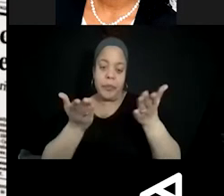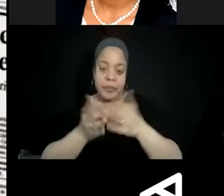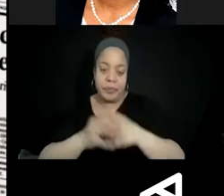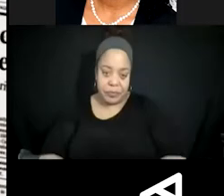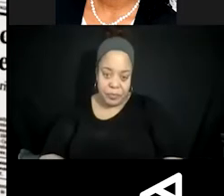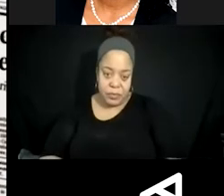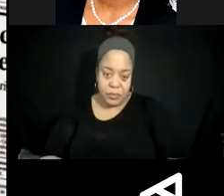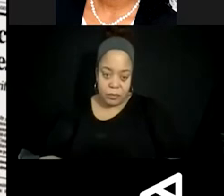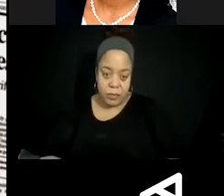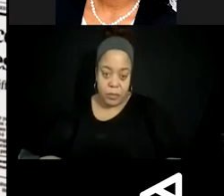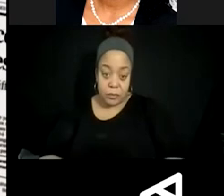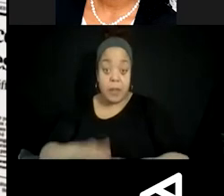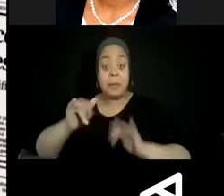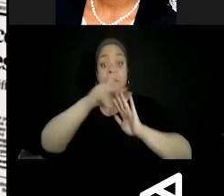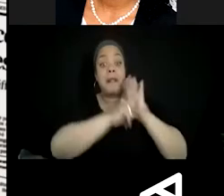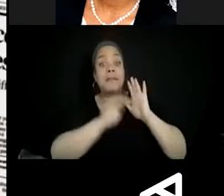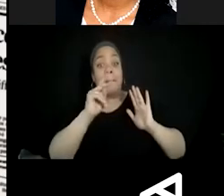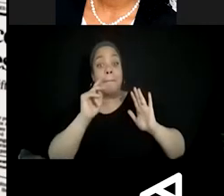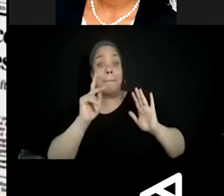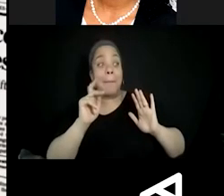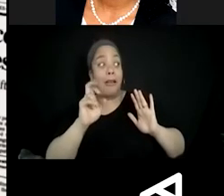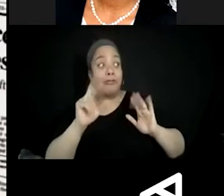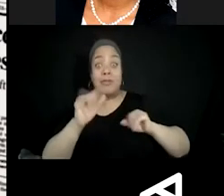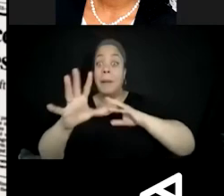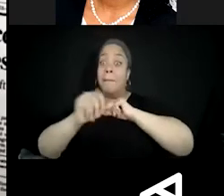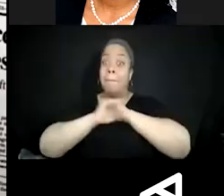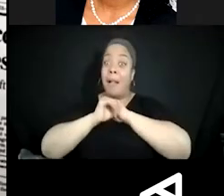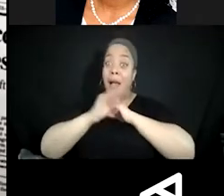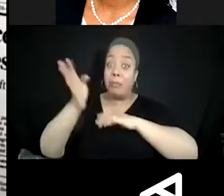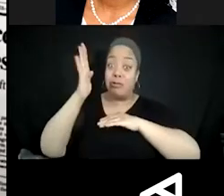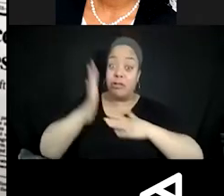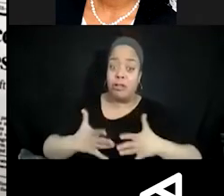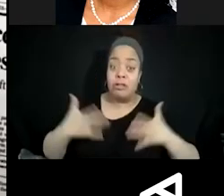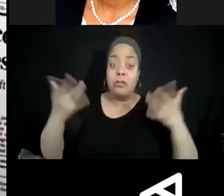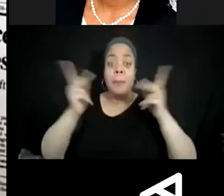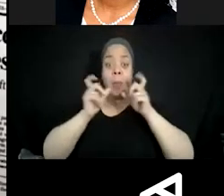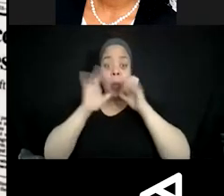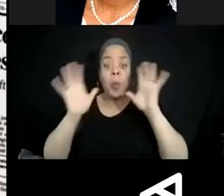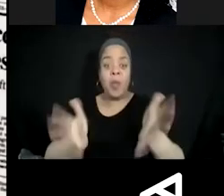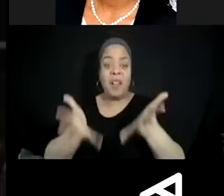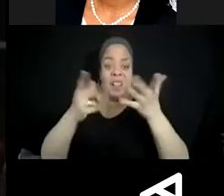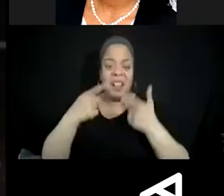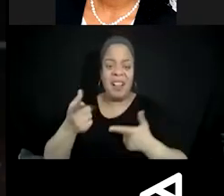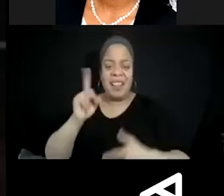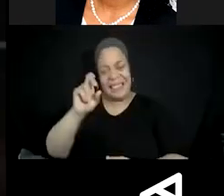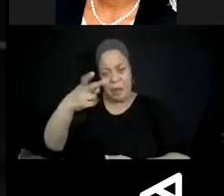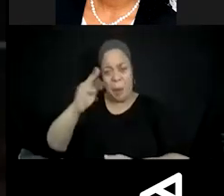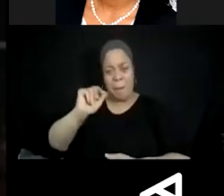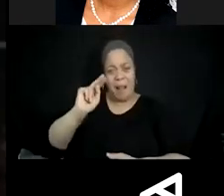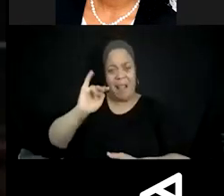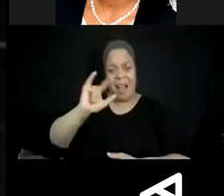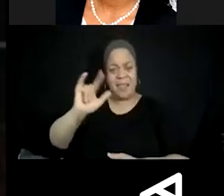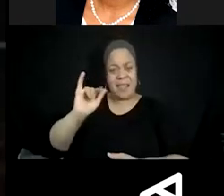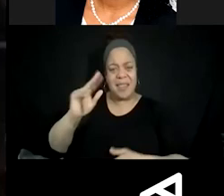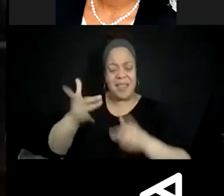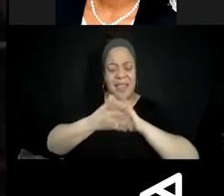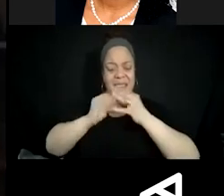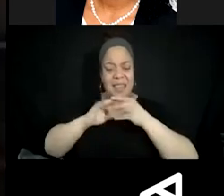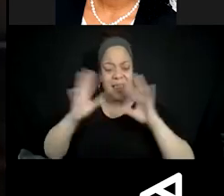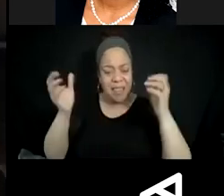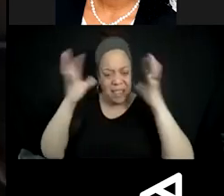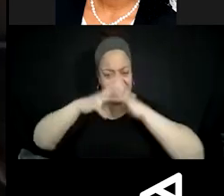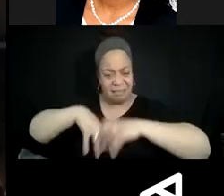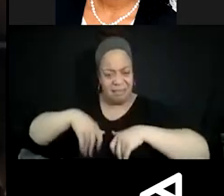on the long-held racist, dehumanizing narratives about young Black boys. Stories of youth committing crimes were